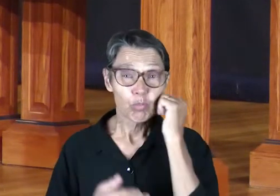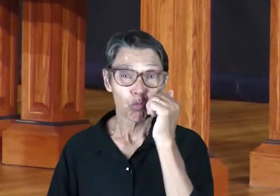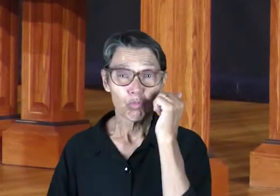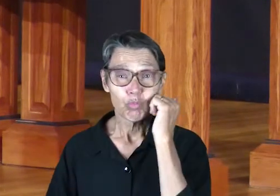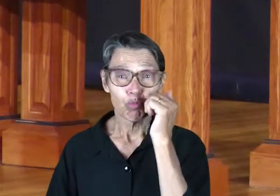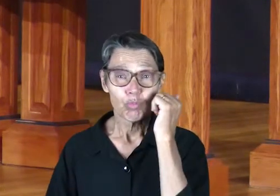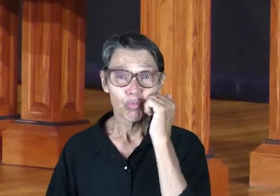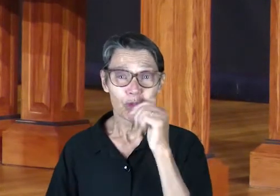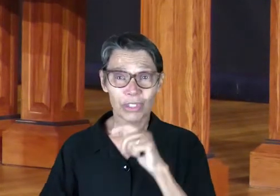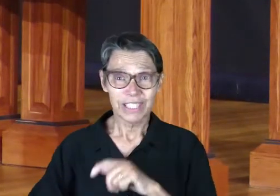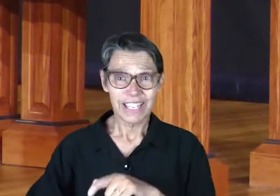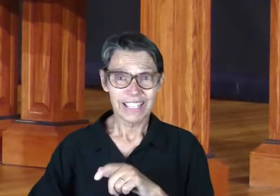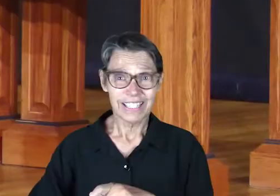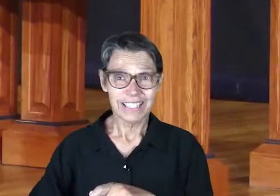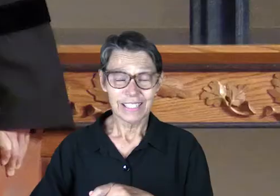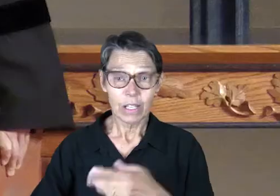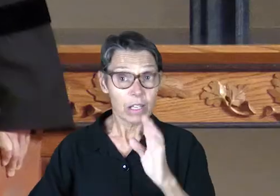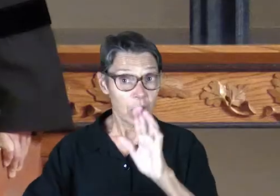time.